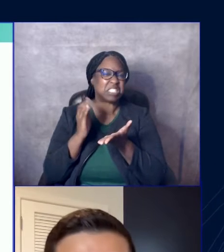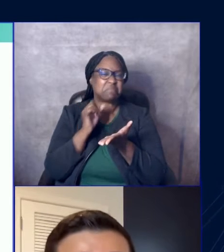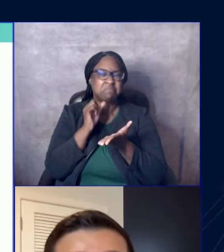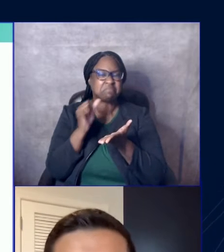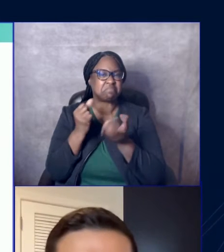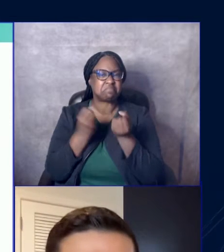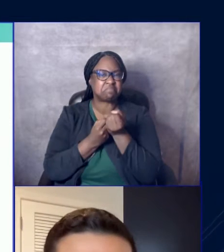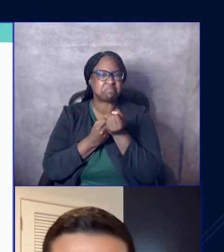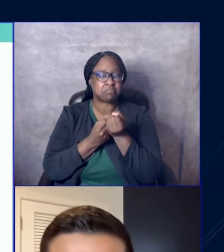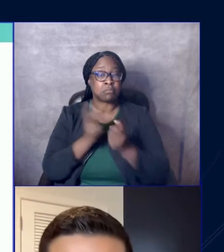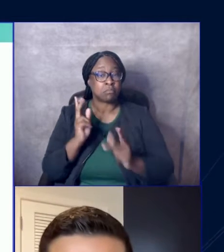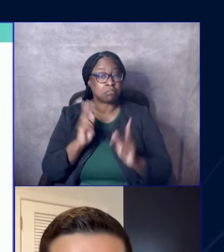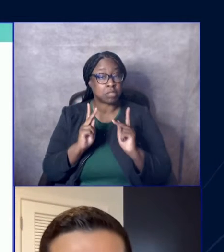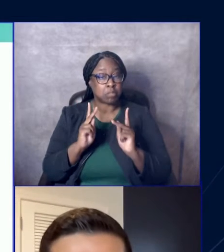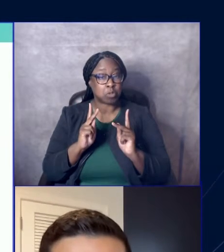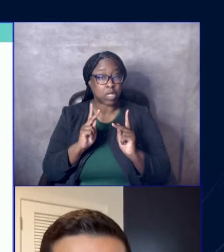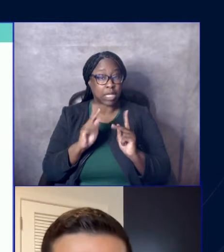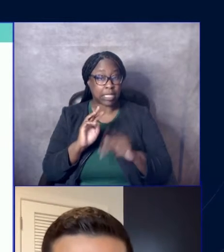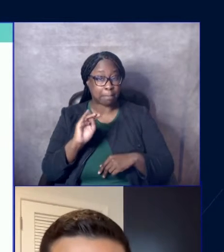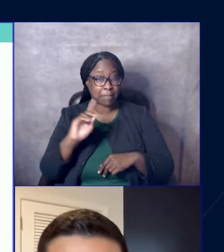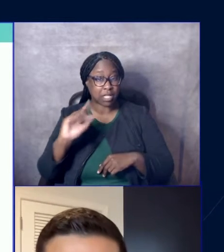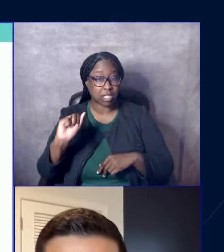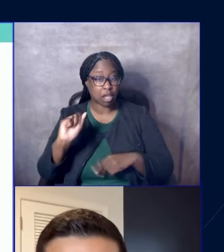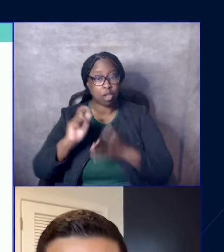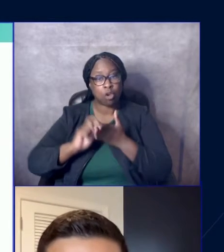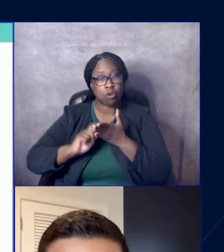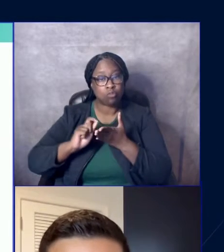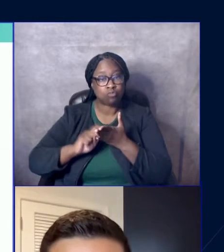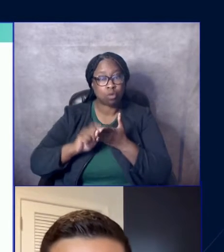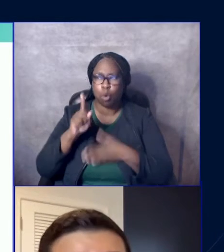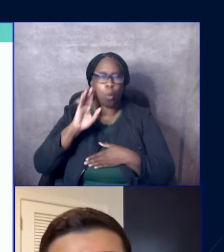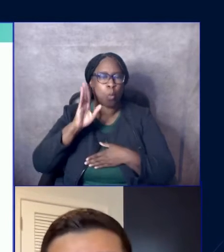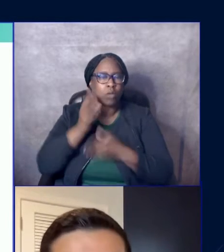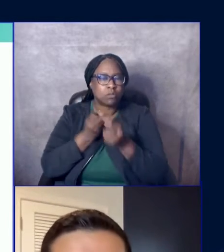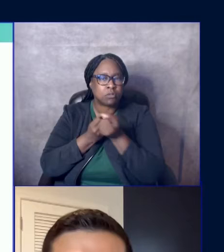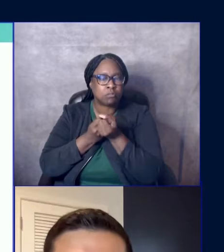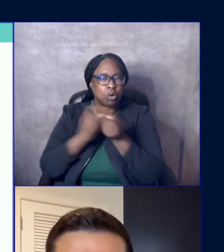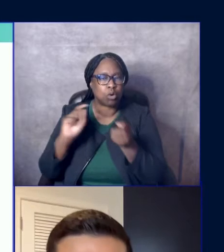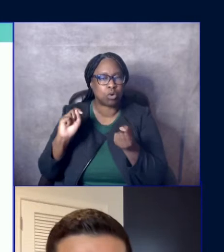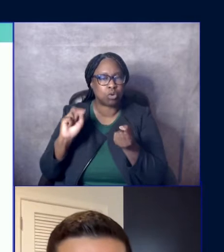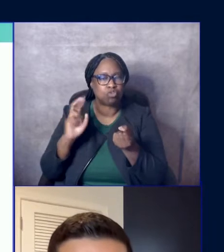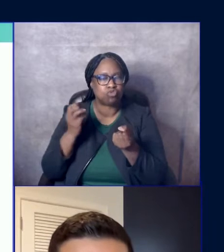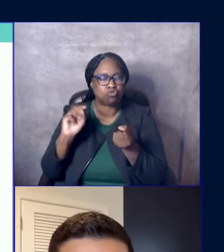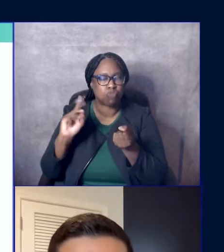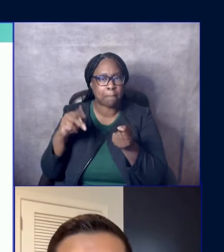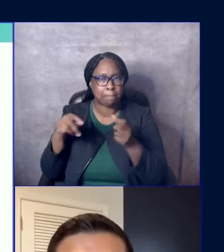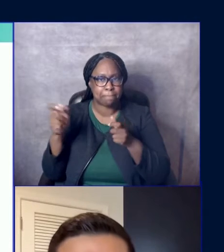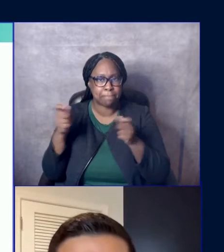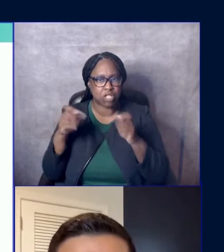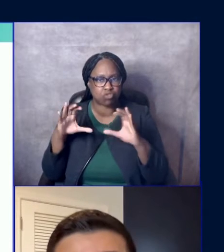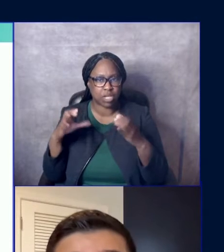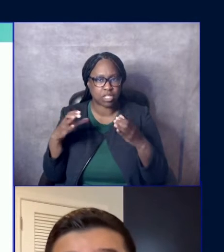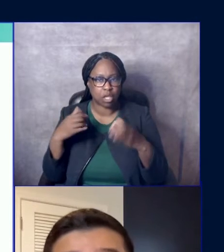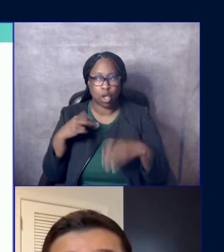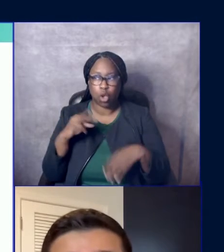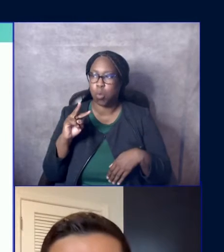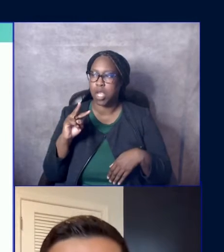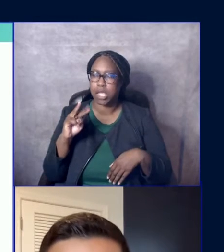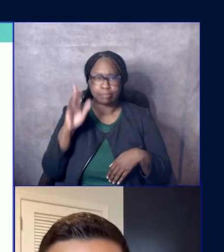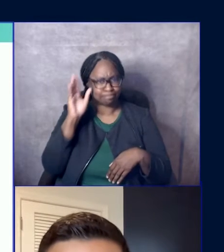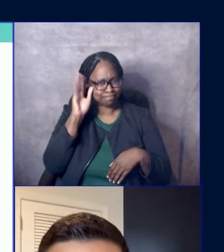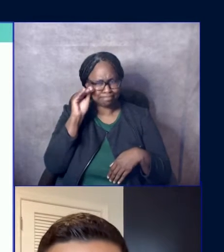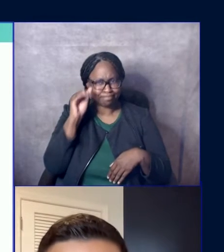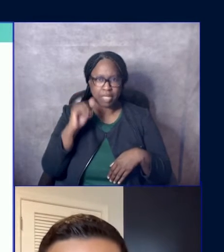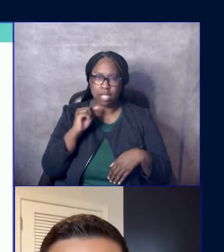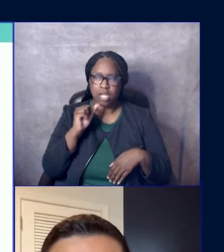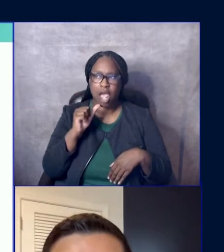Roberts would help the Trump administration end the DACA program. But we did not let that deter us because this was the fight of our